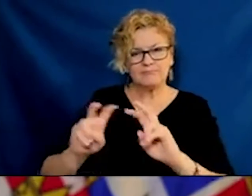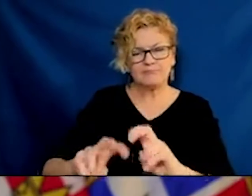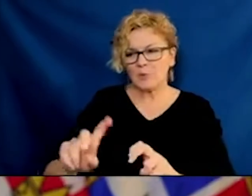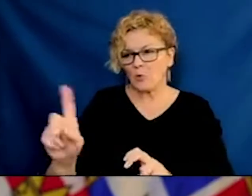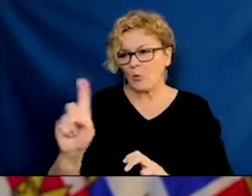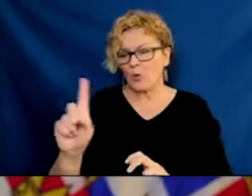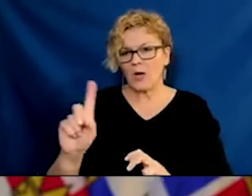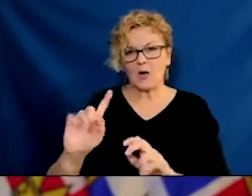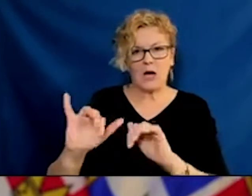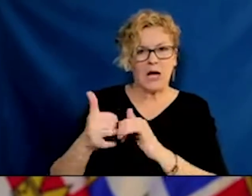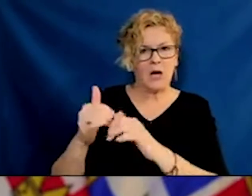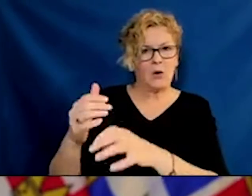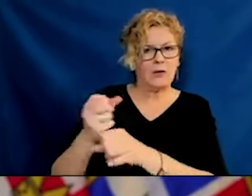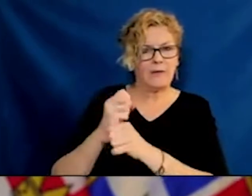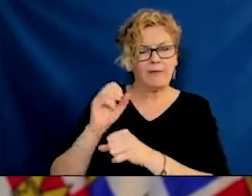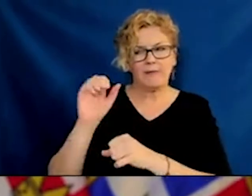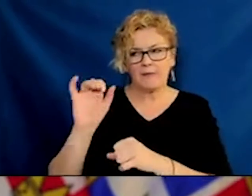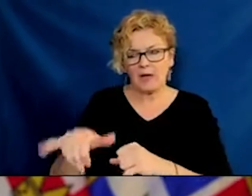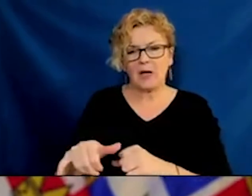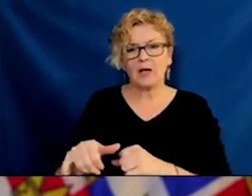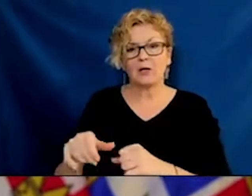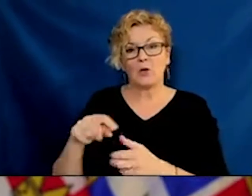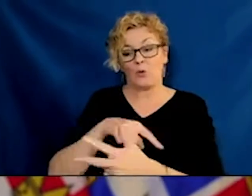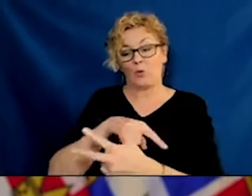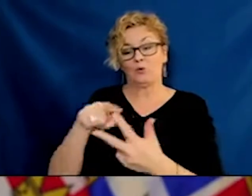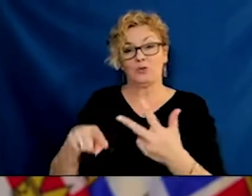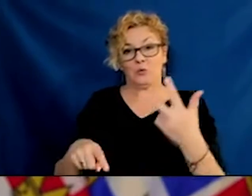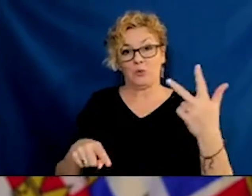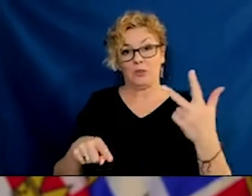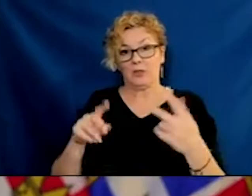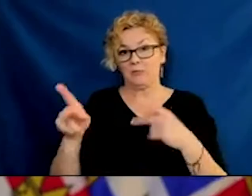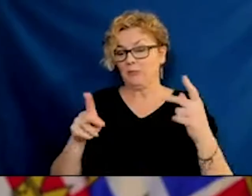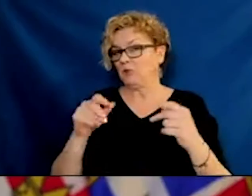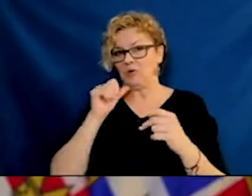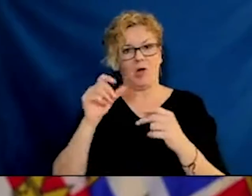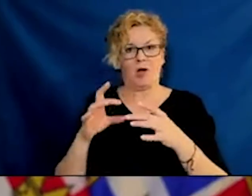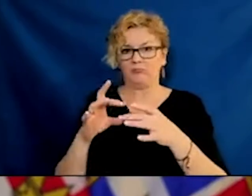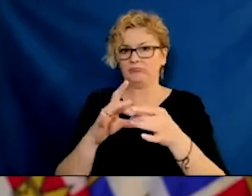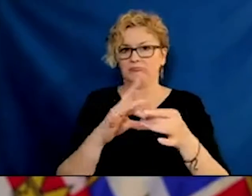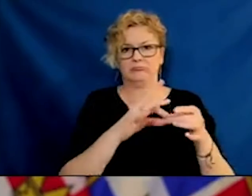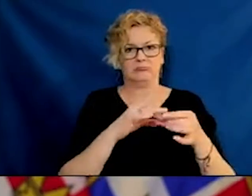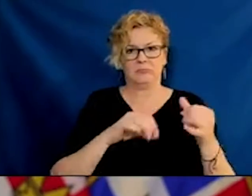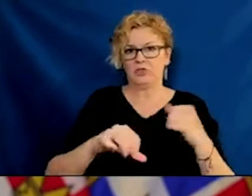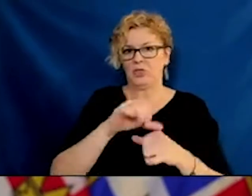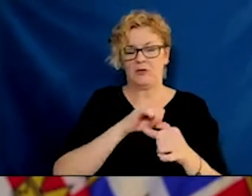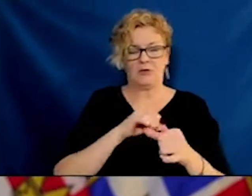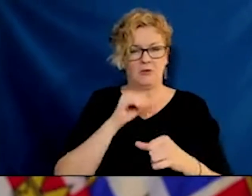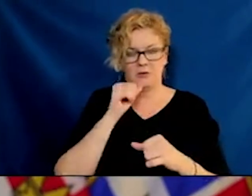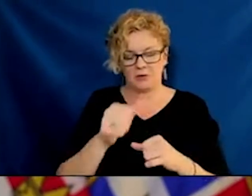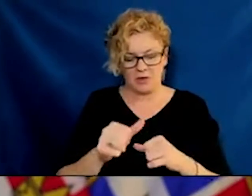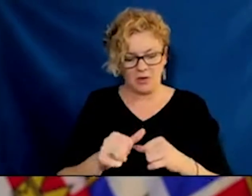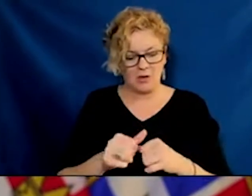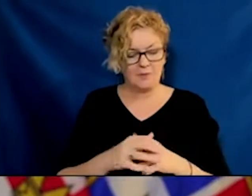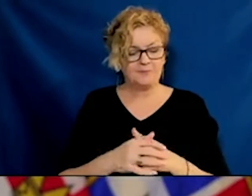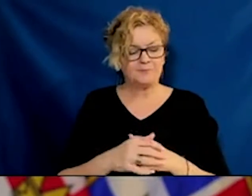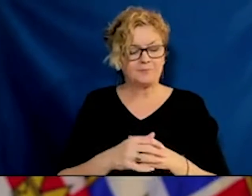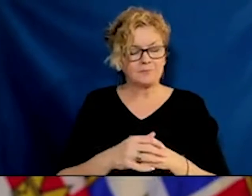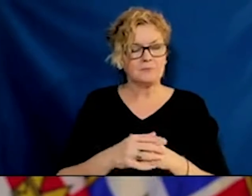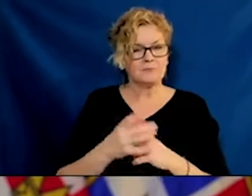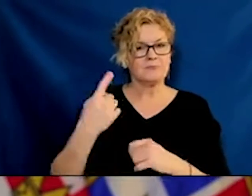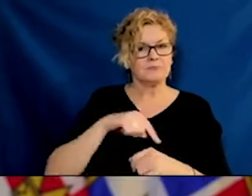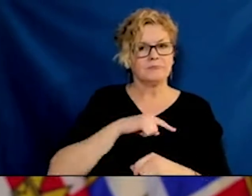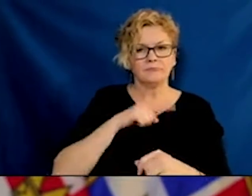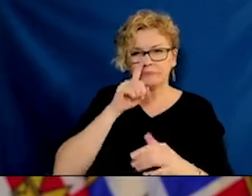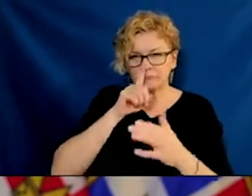because we know that if we start to see rapid transmission, that we could be in a position where we're having way